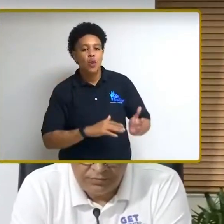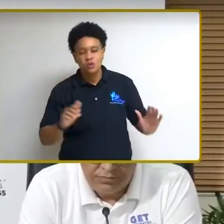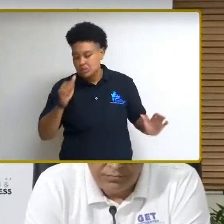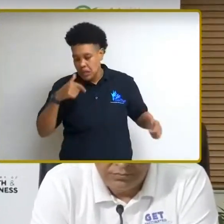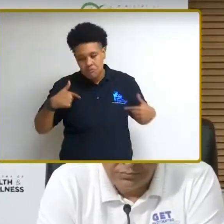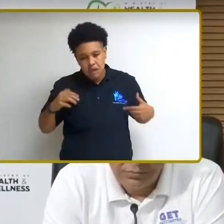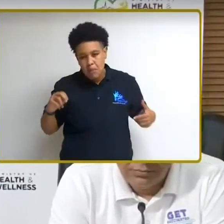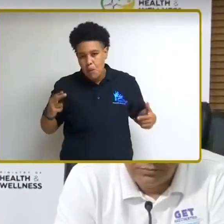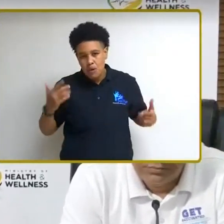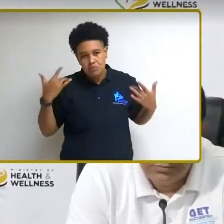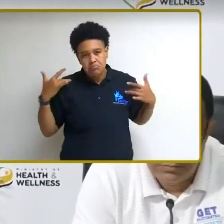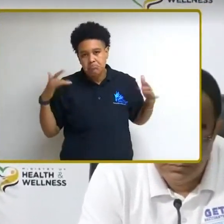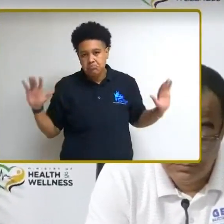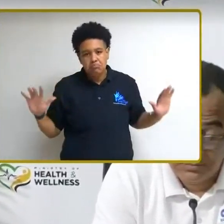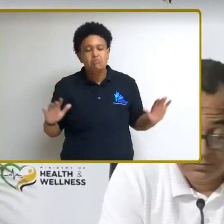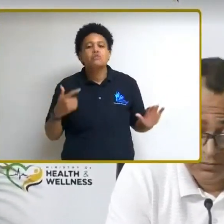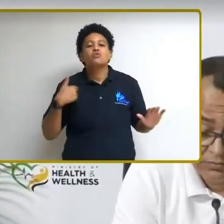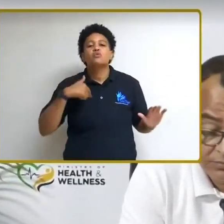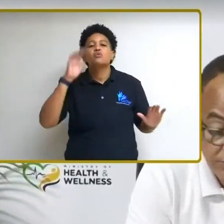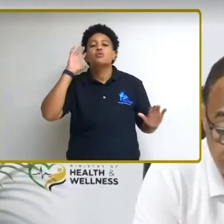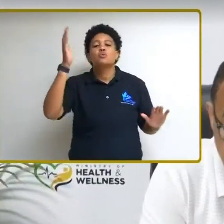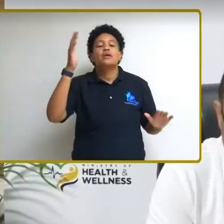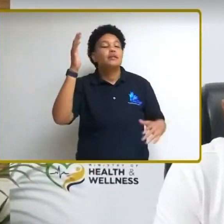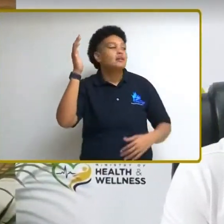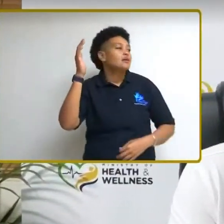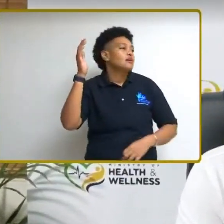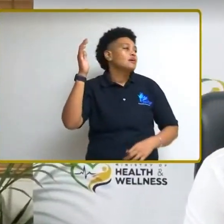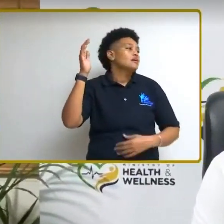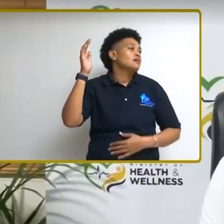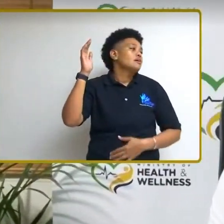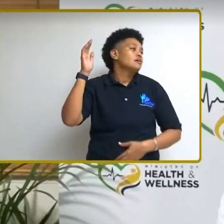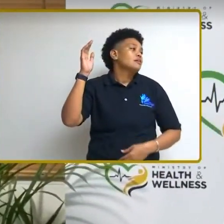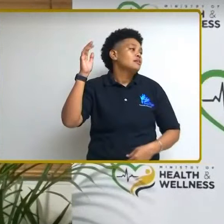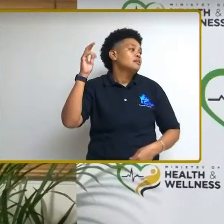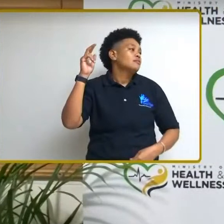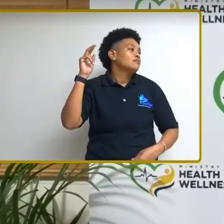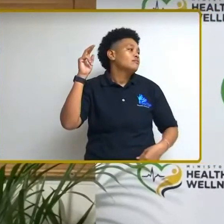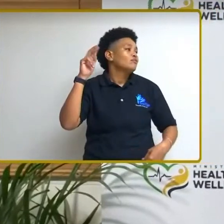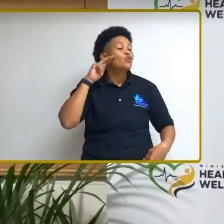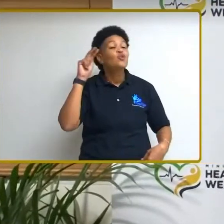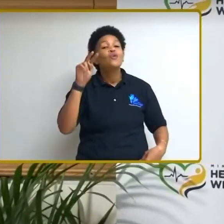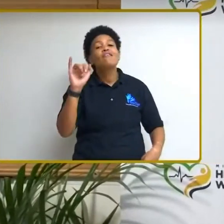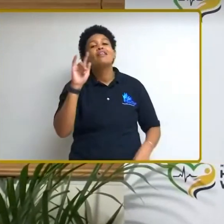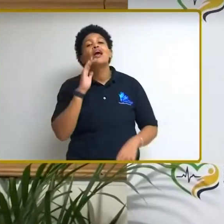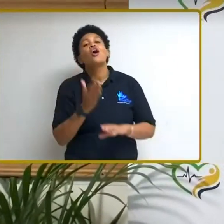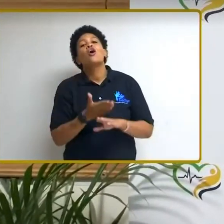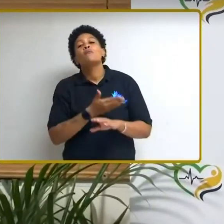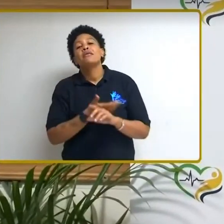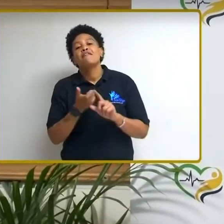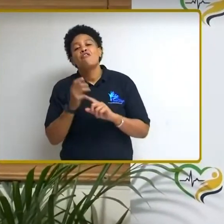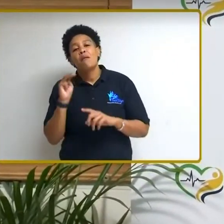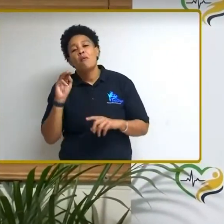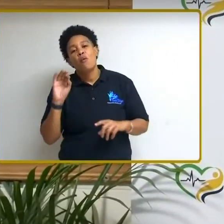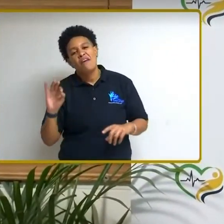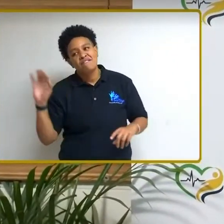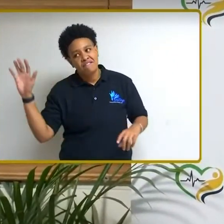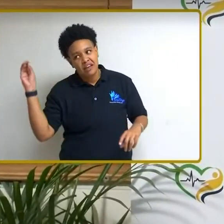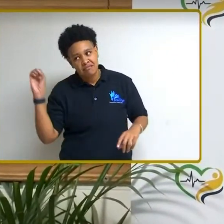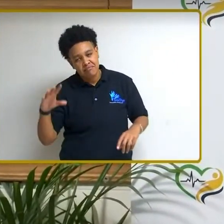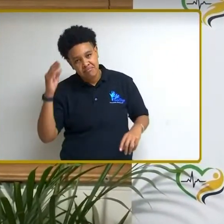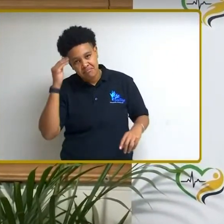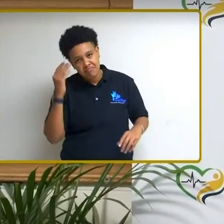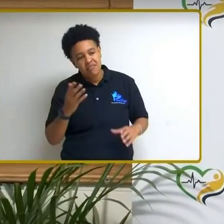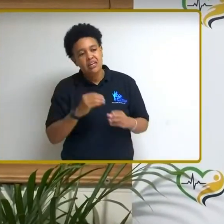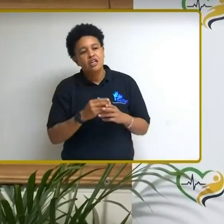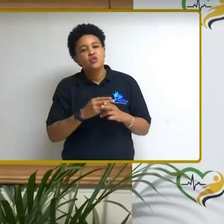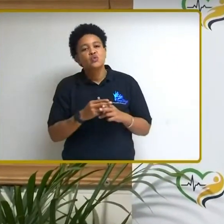intervention. So we will be looking forward to that update from the Ministry of Finance